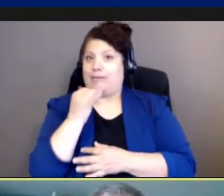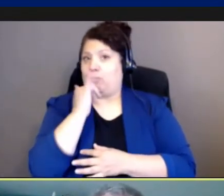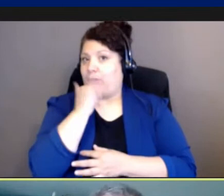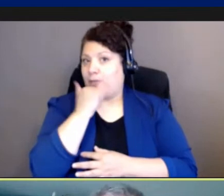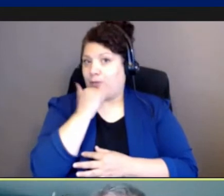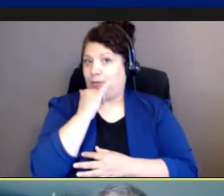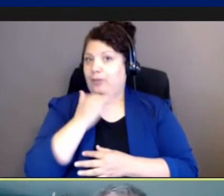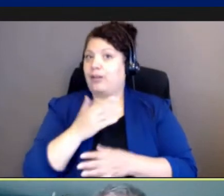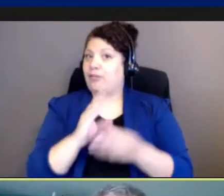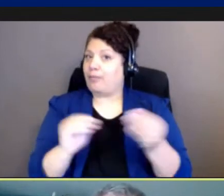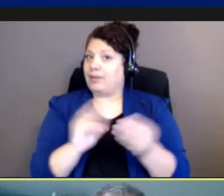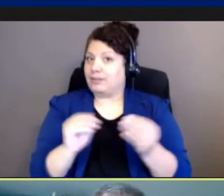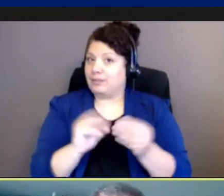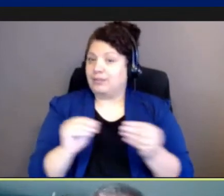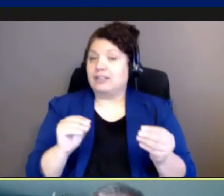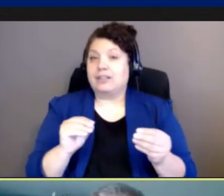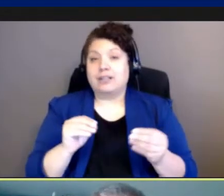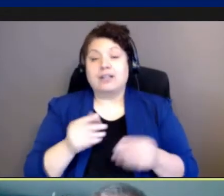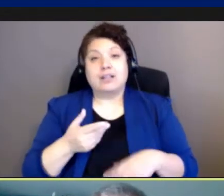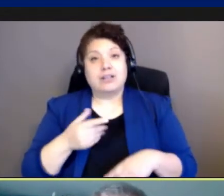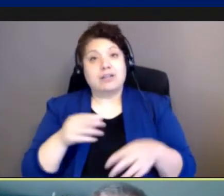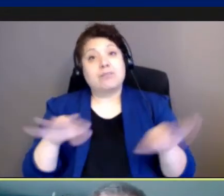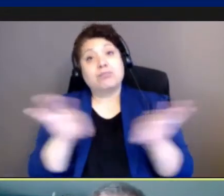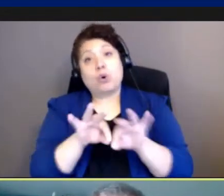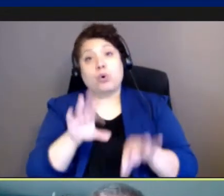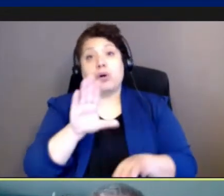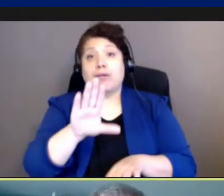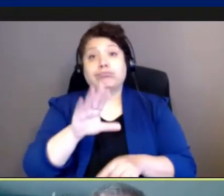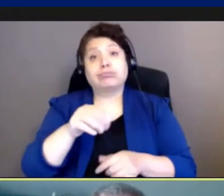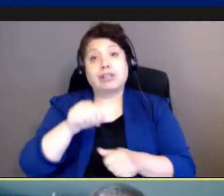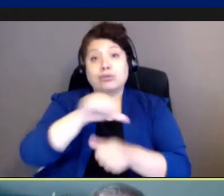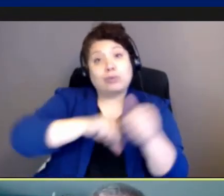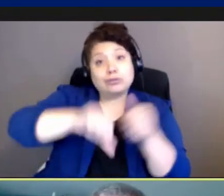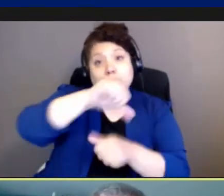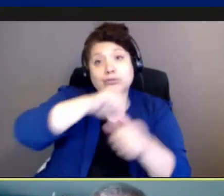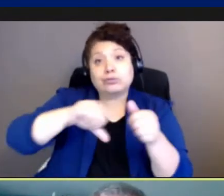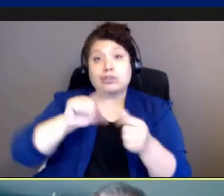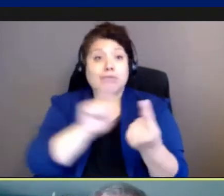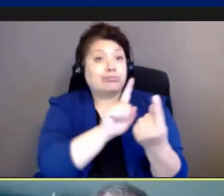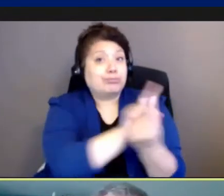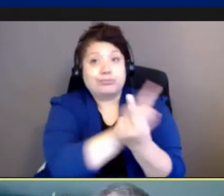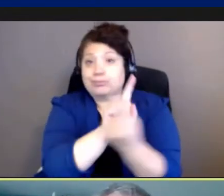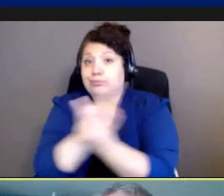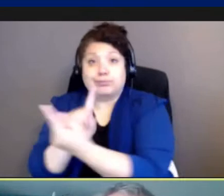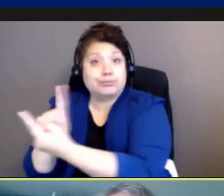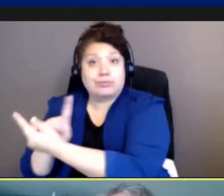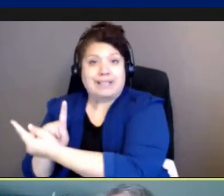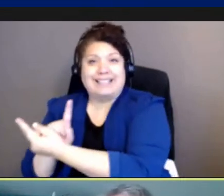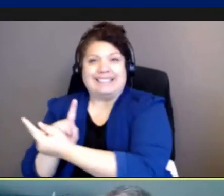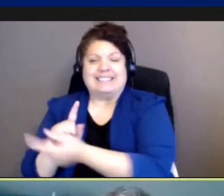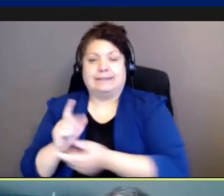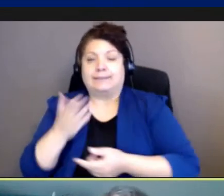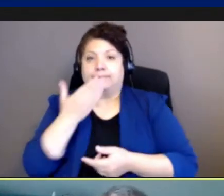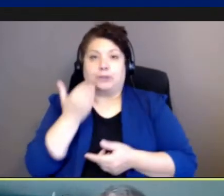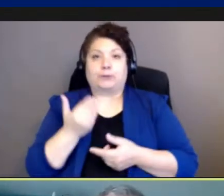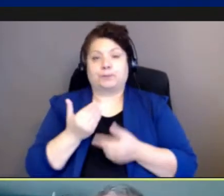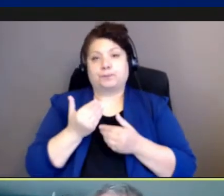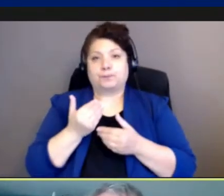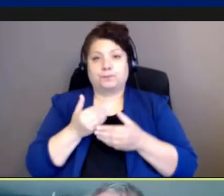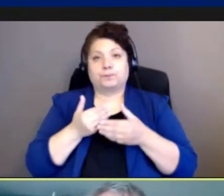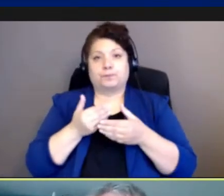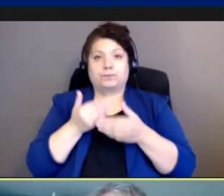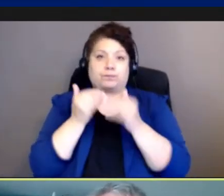is, keep your interactions as minimal as possible, both in terms of the number of